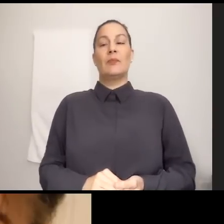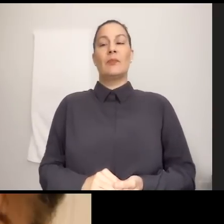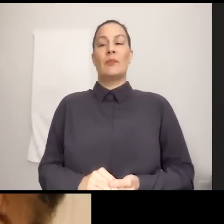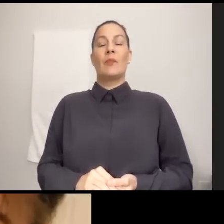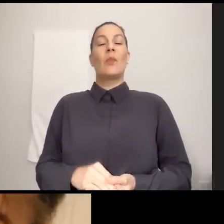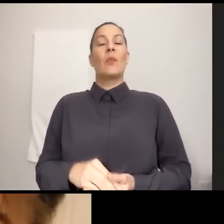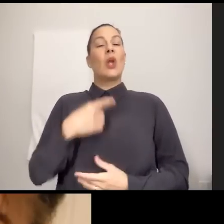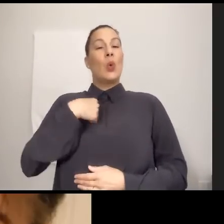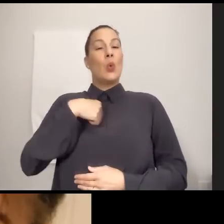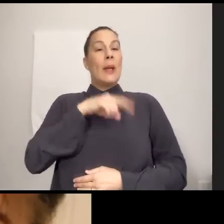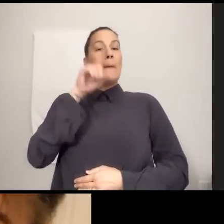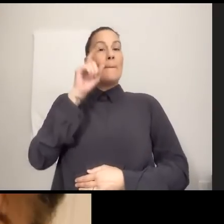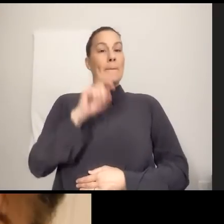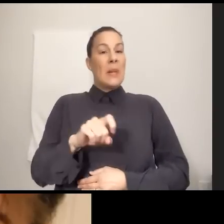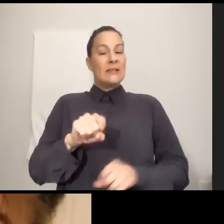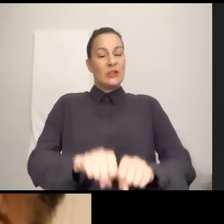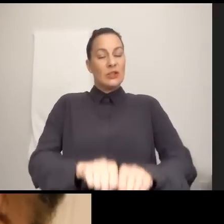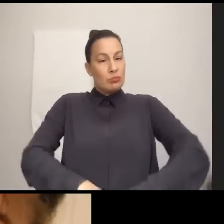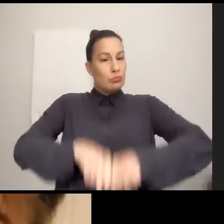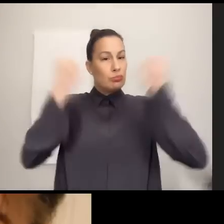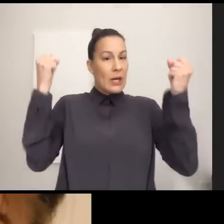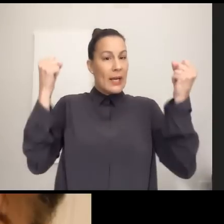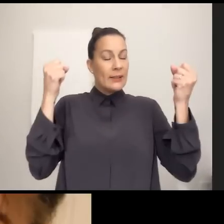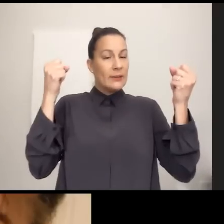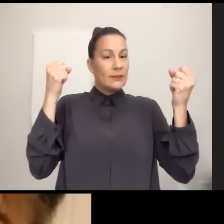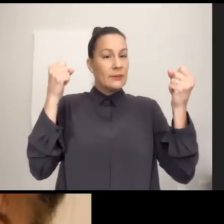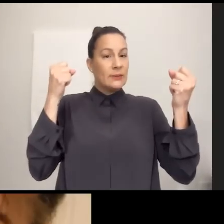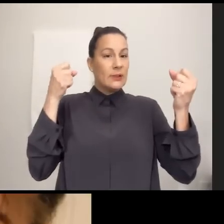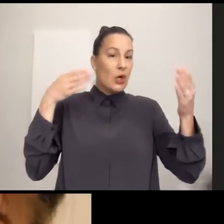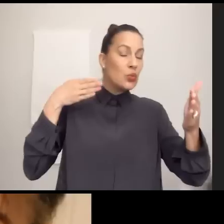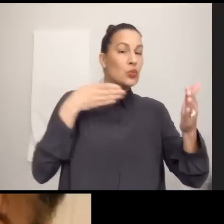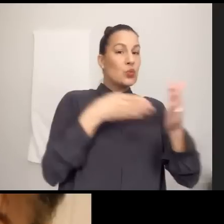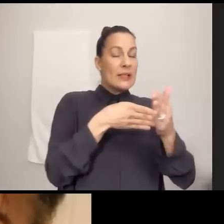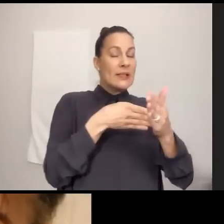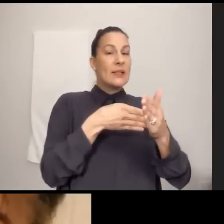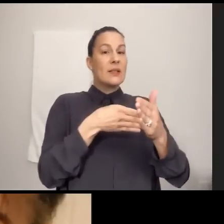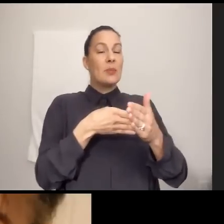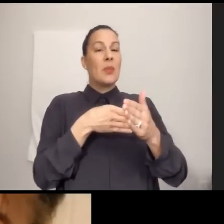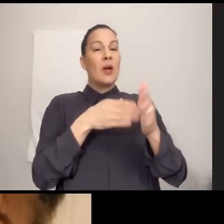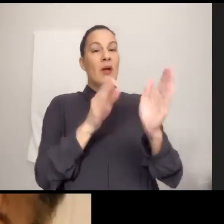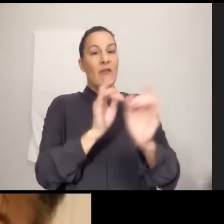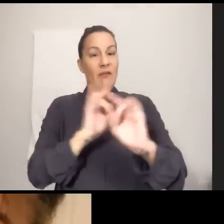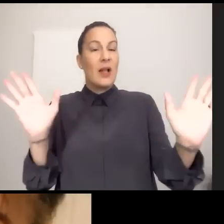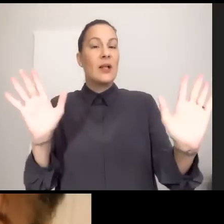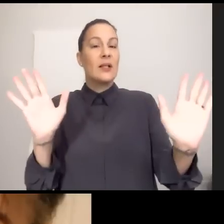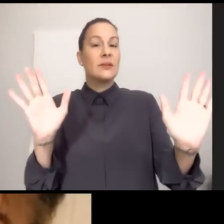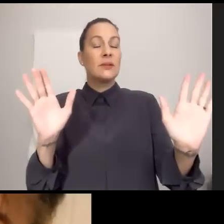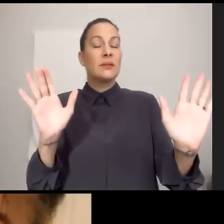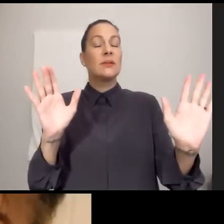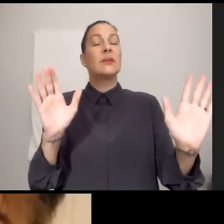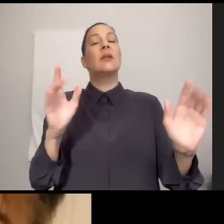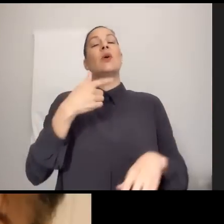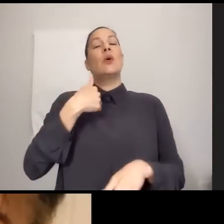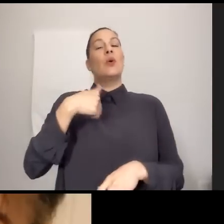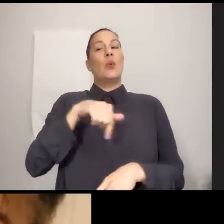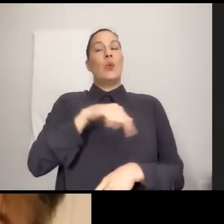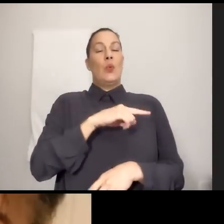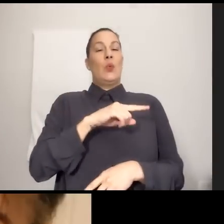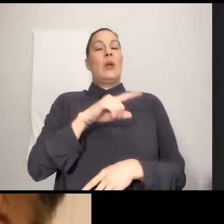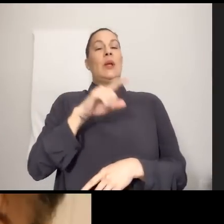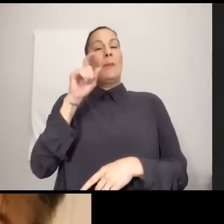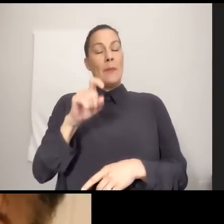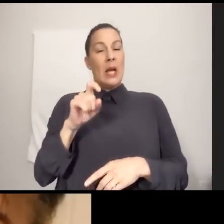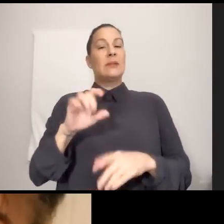dismantle racism, and meaningfully build toward our collective liberation and all our collective liberation.